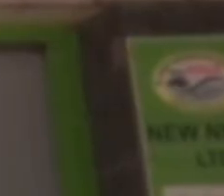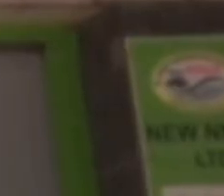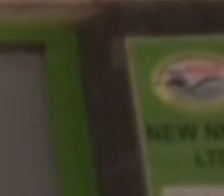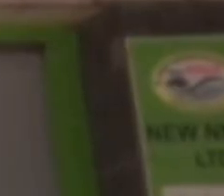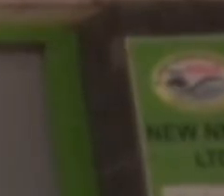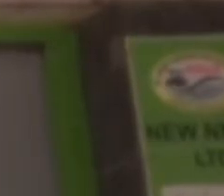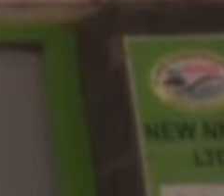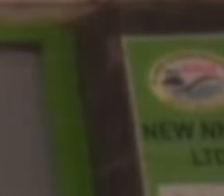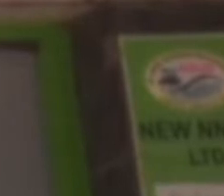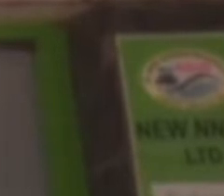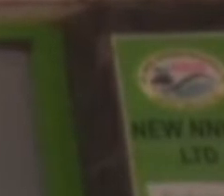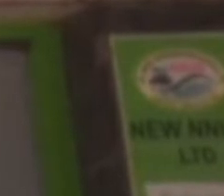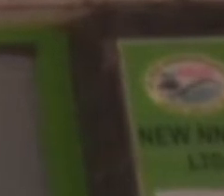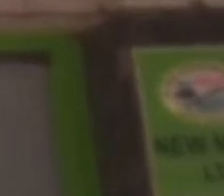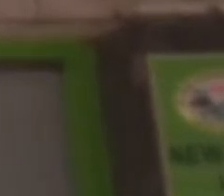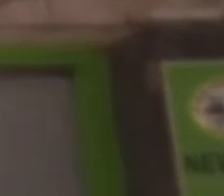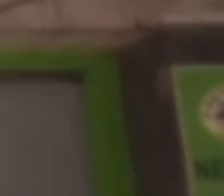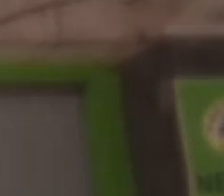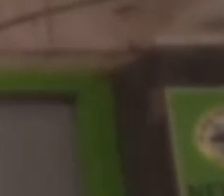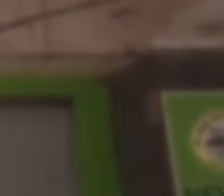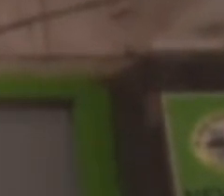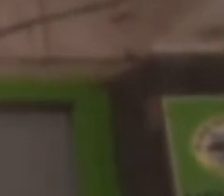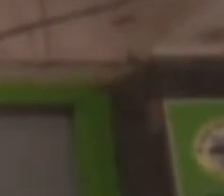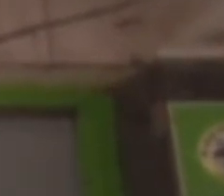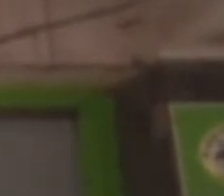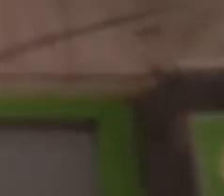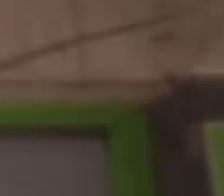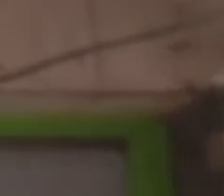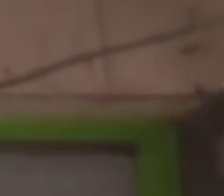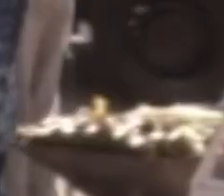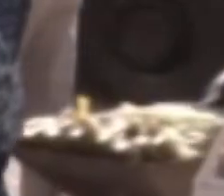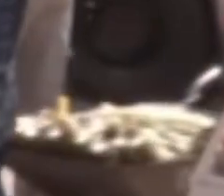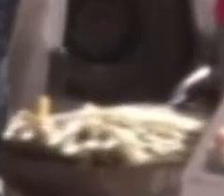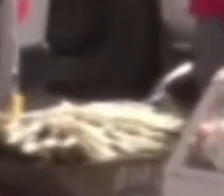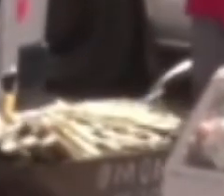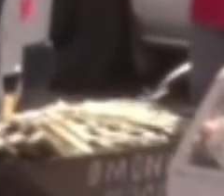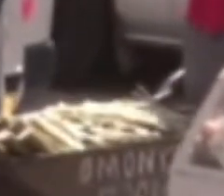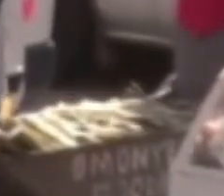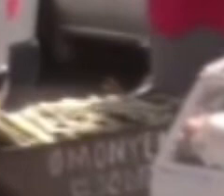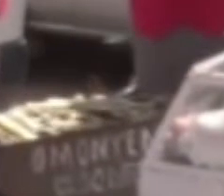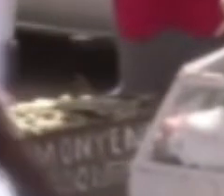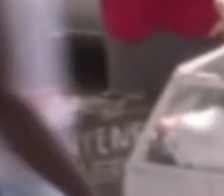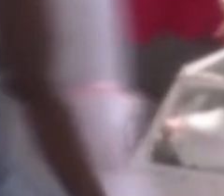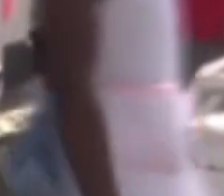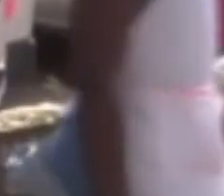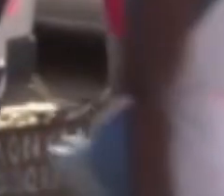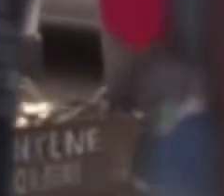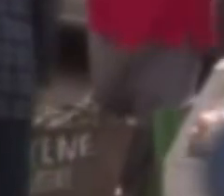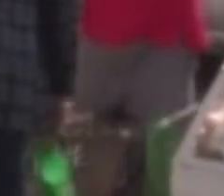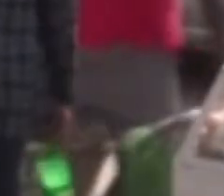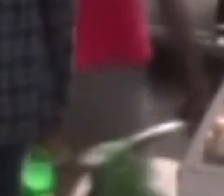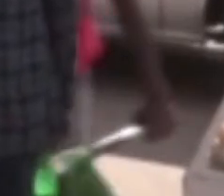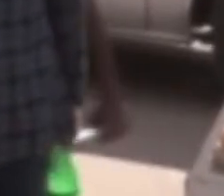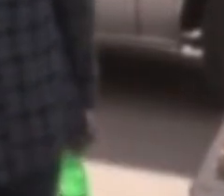option but to agree to the new directives so as to contain the spread of the virus. Reporting for Ebro TV, I'm Kaindo